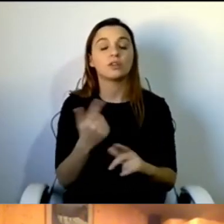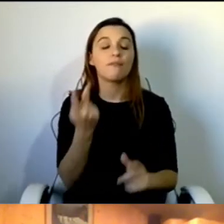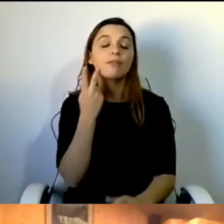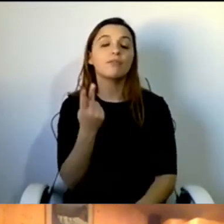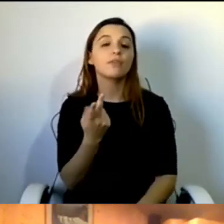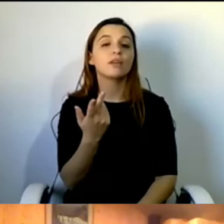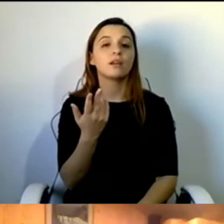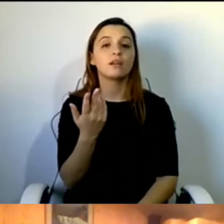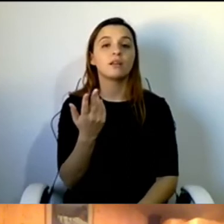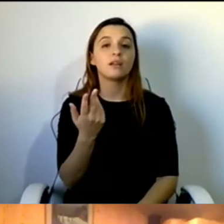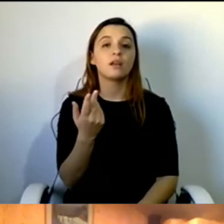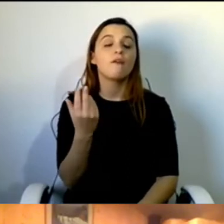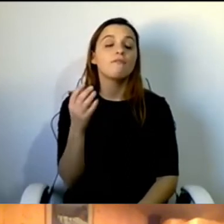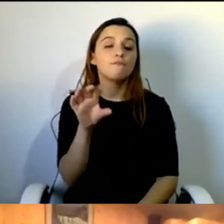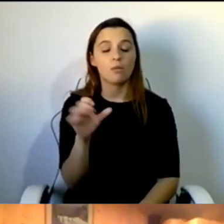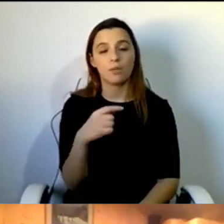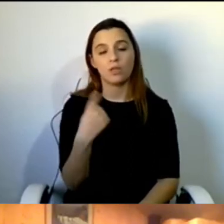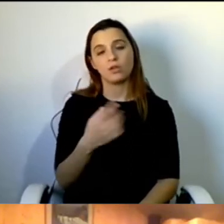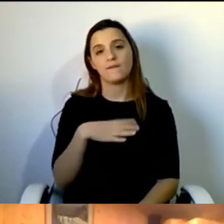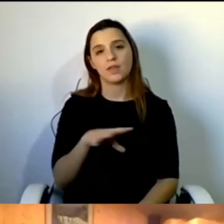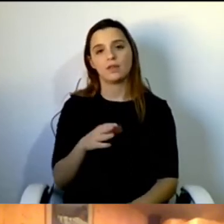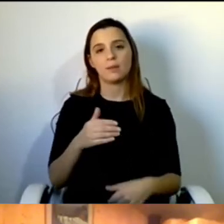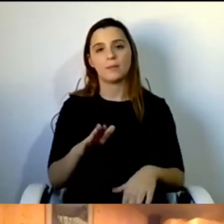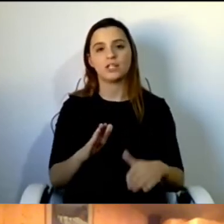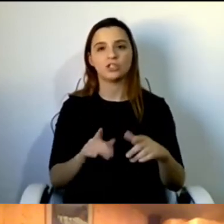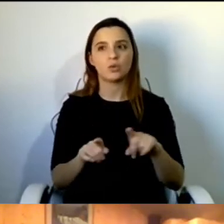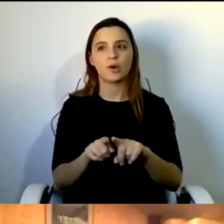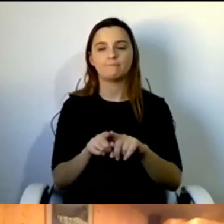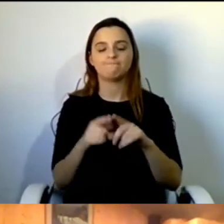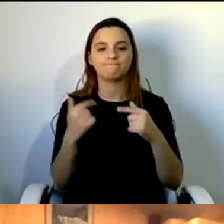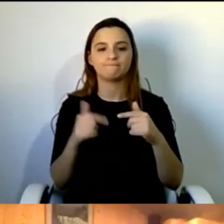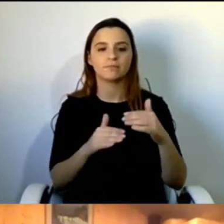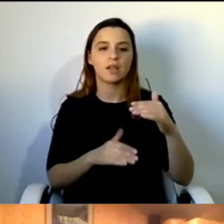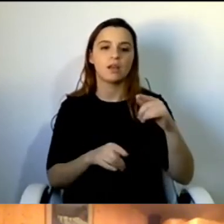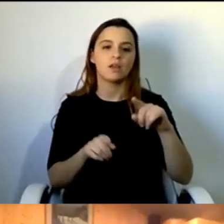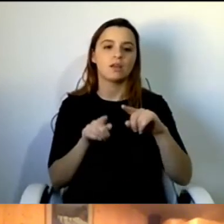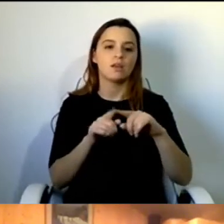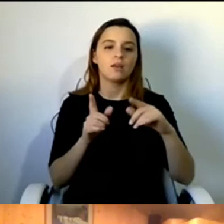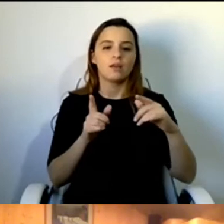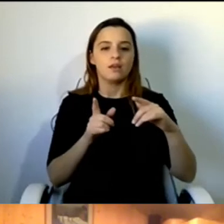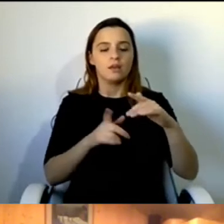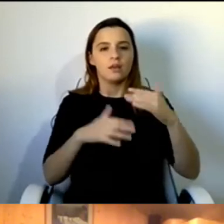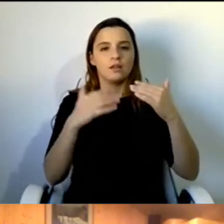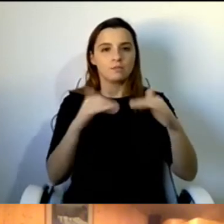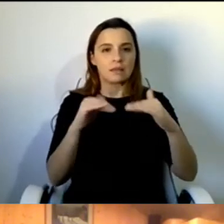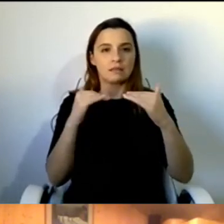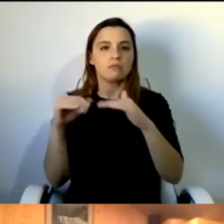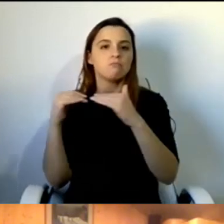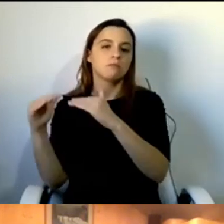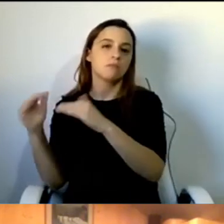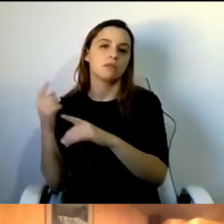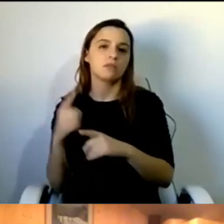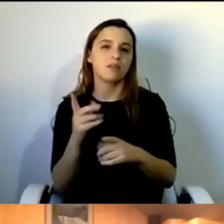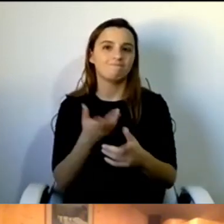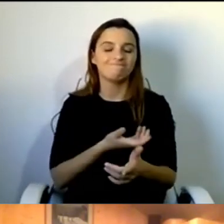say it that way. Different cities can go into details and say that you're not allowed to have personal assistance to